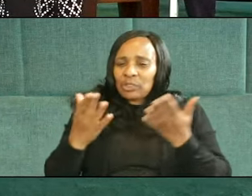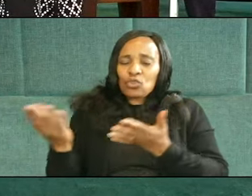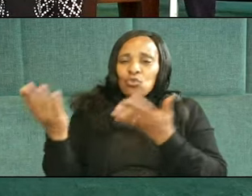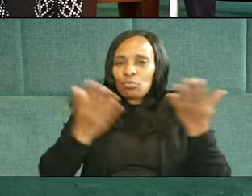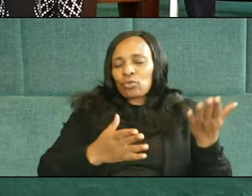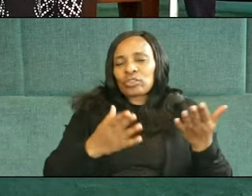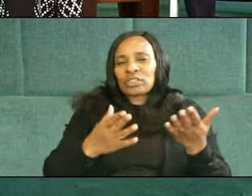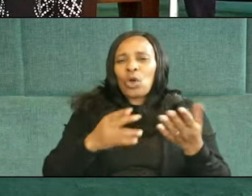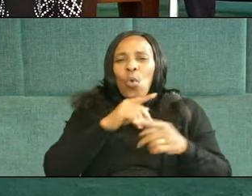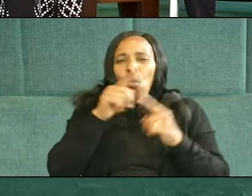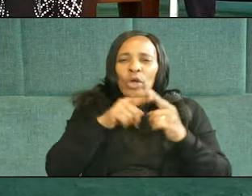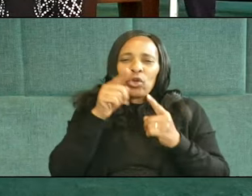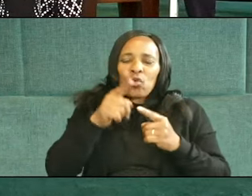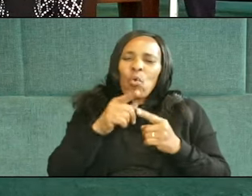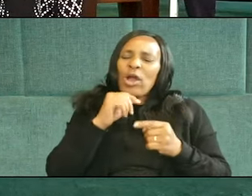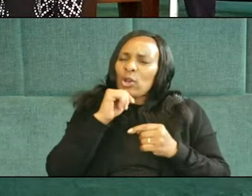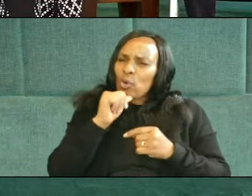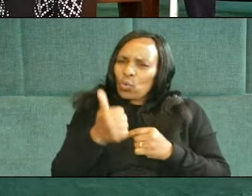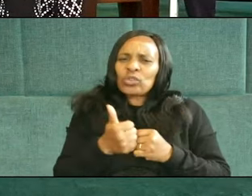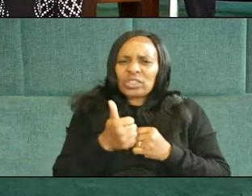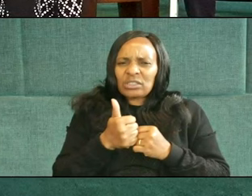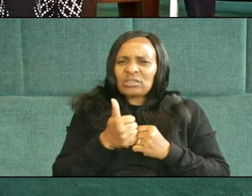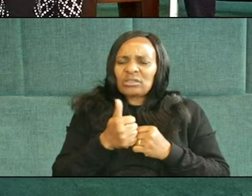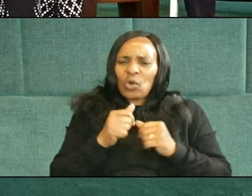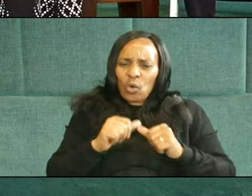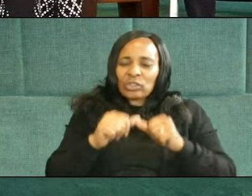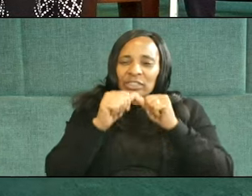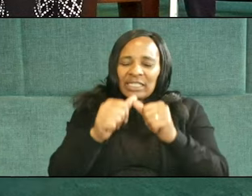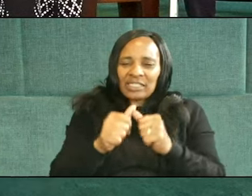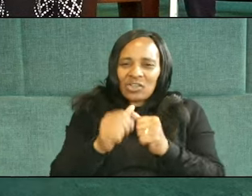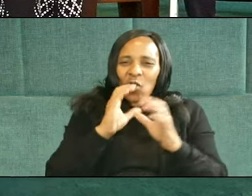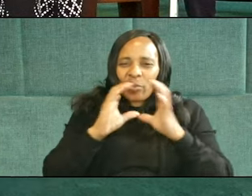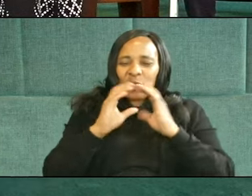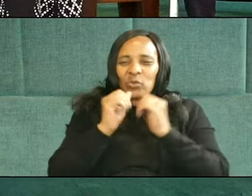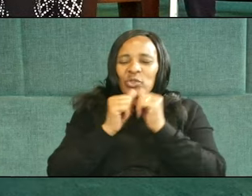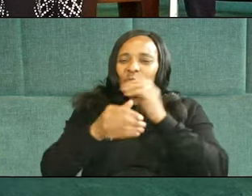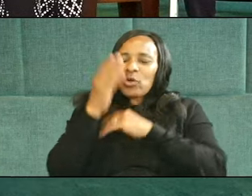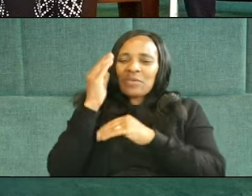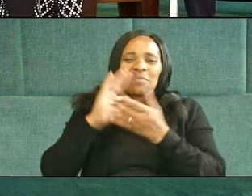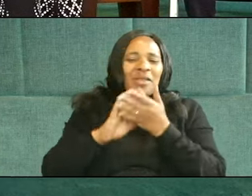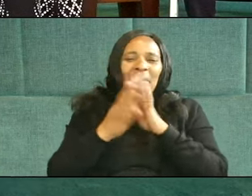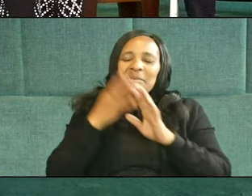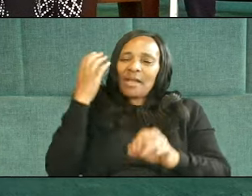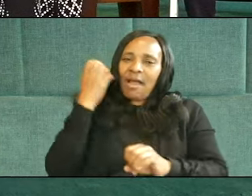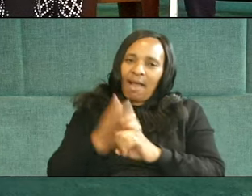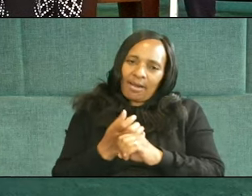well. When you are not in constant communication with God, it becomes hard